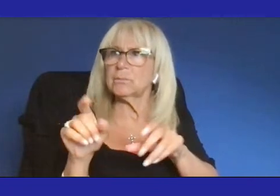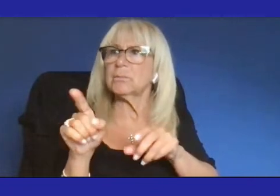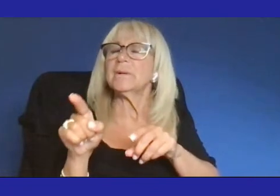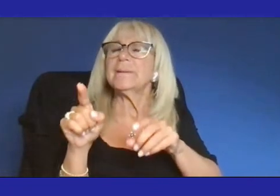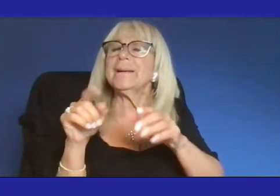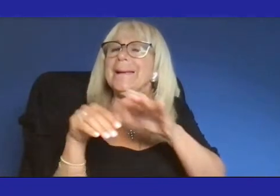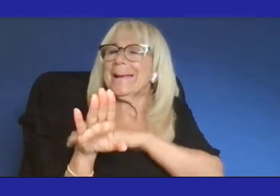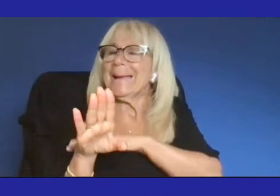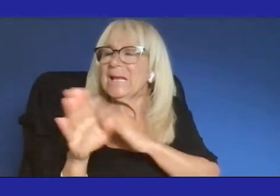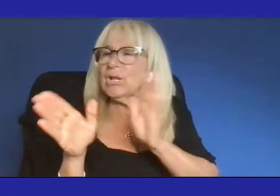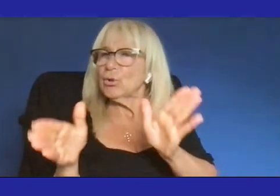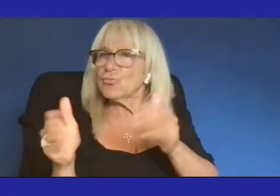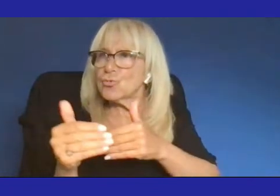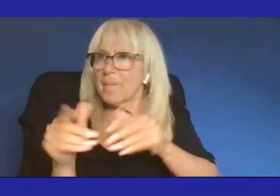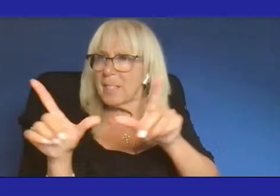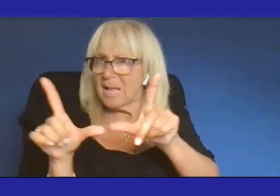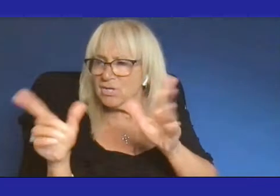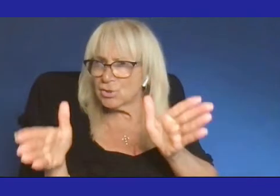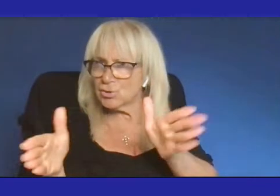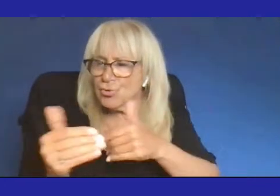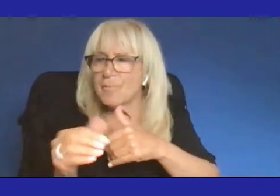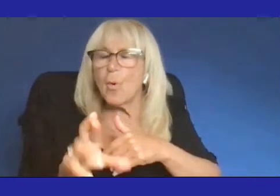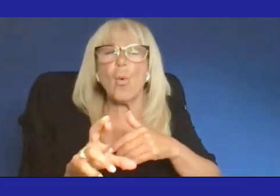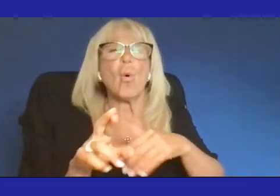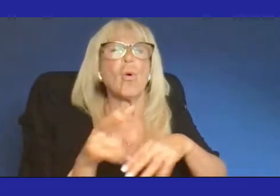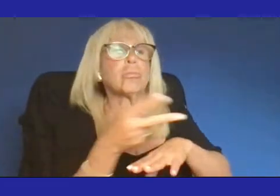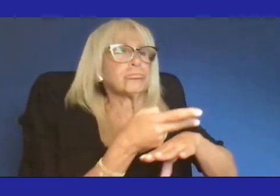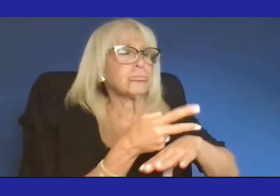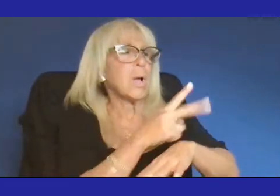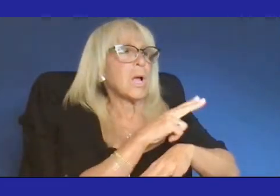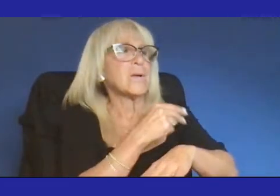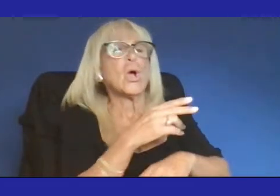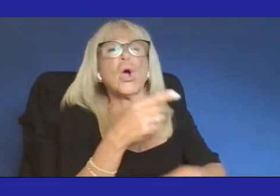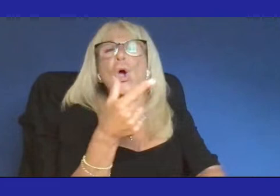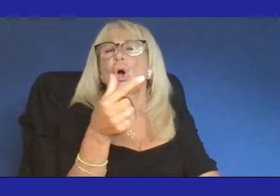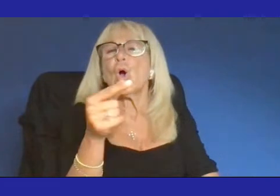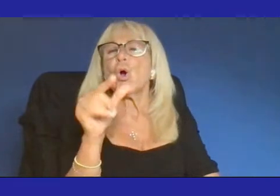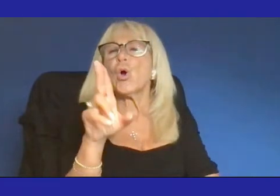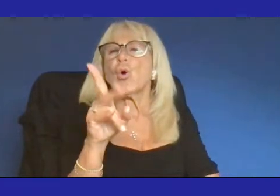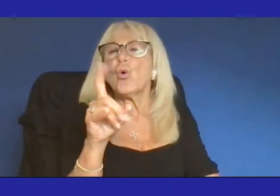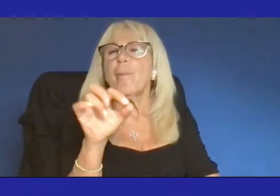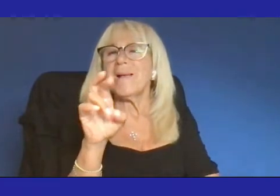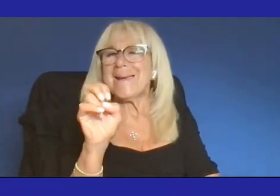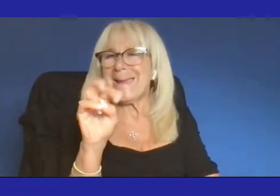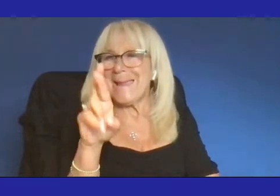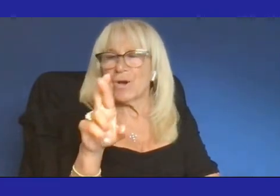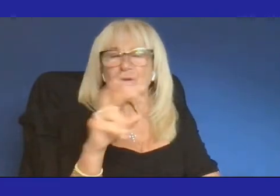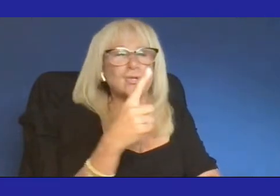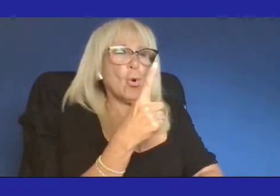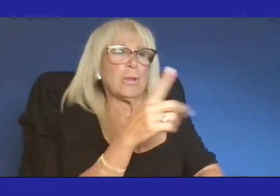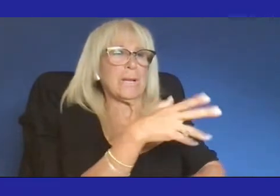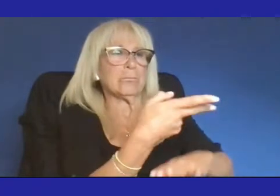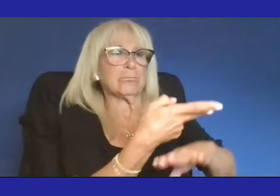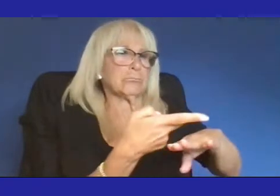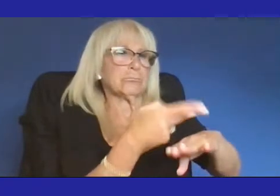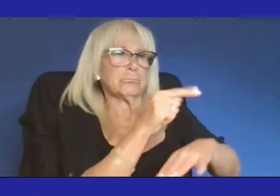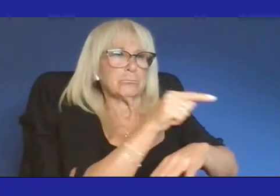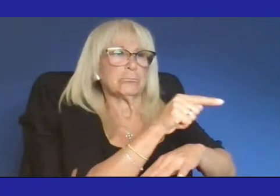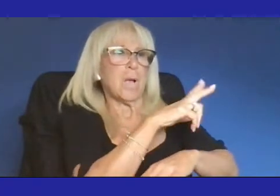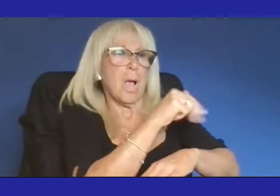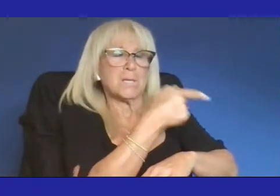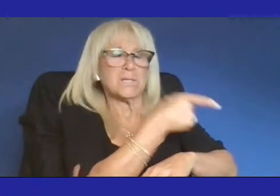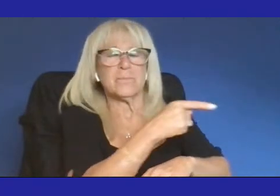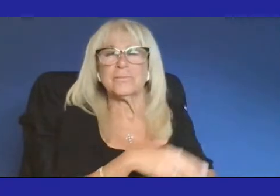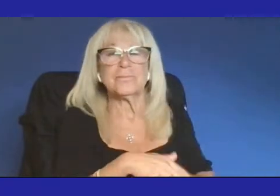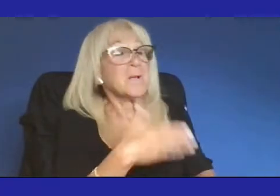room, or at bedside. Gouverneur is only at the bedside. I see. Okay. Thank you. Thank you. Okay, let